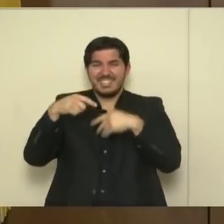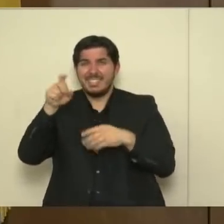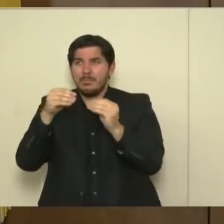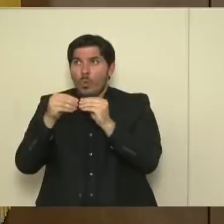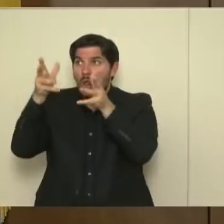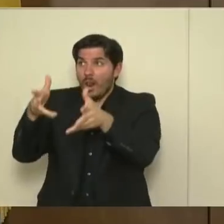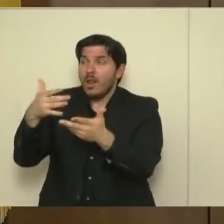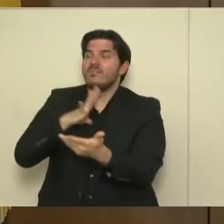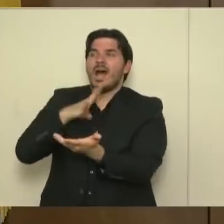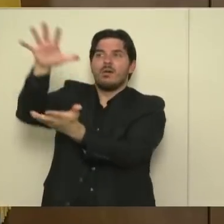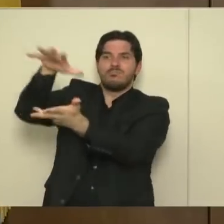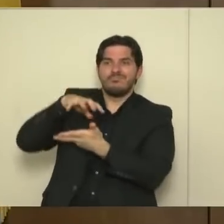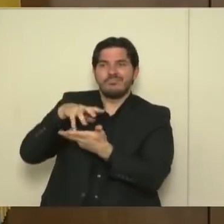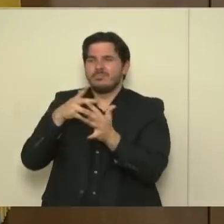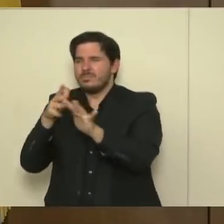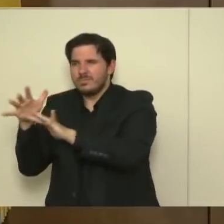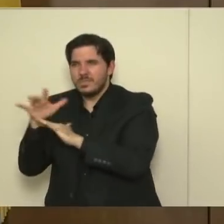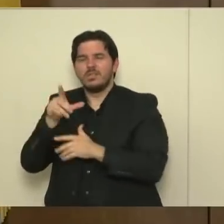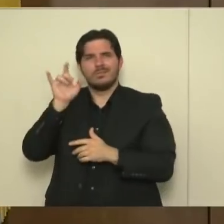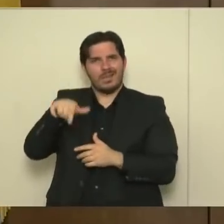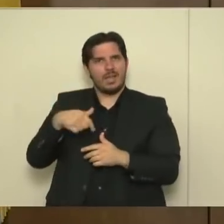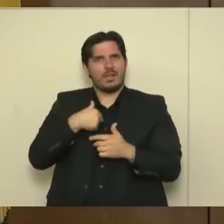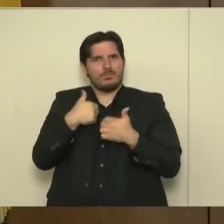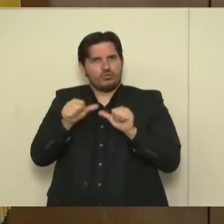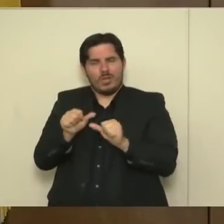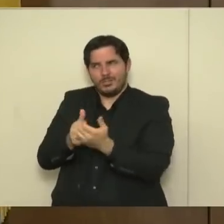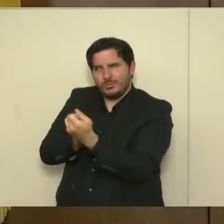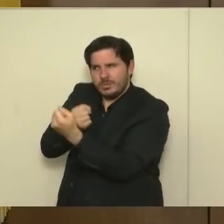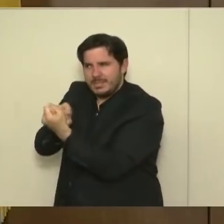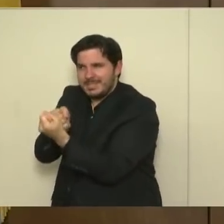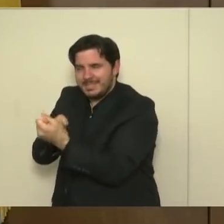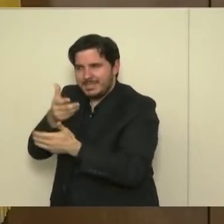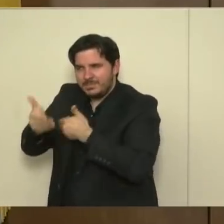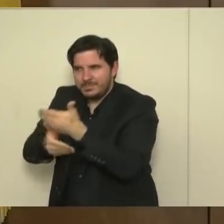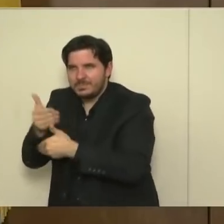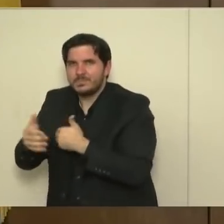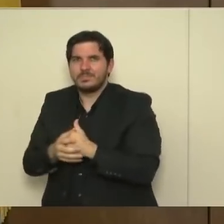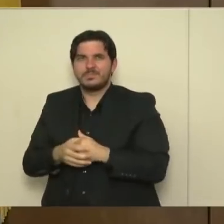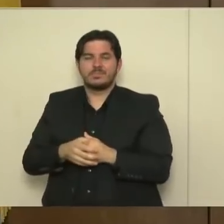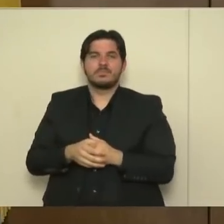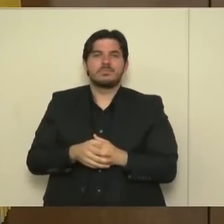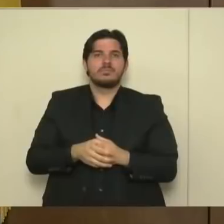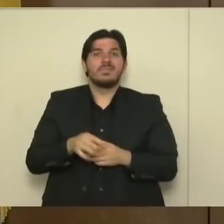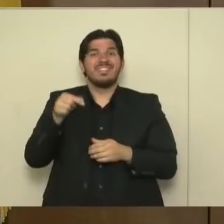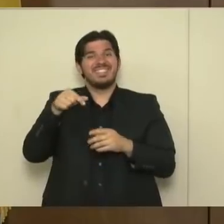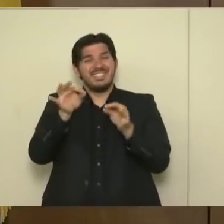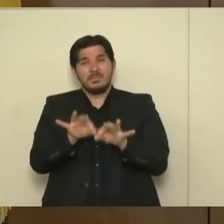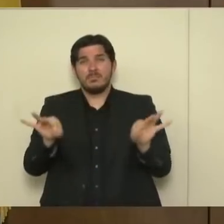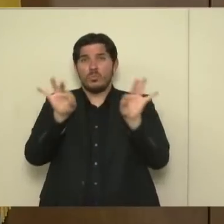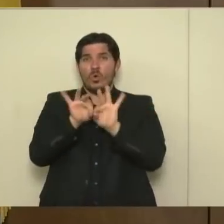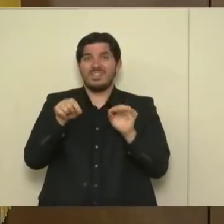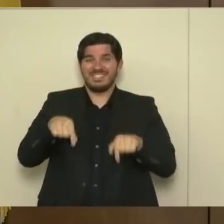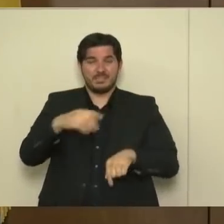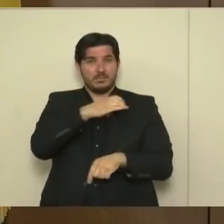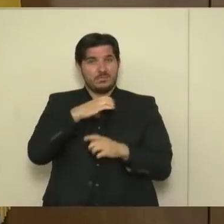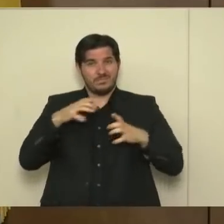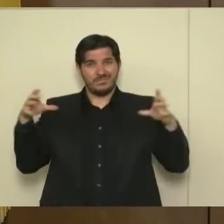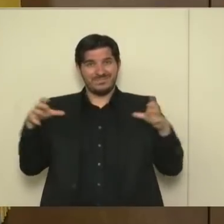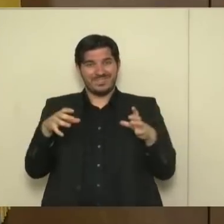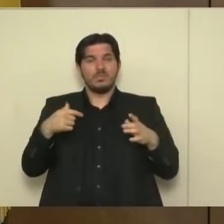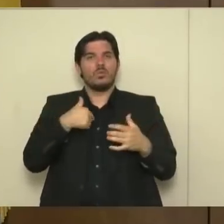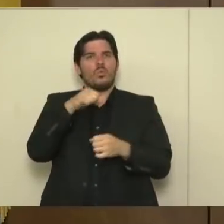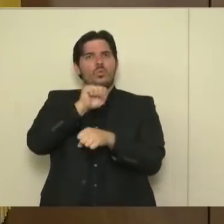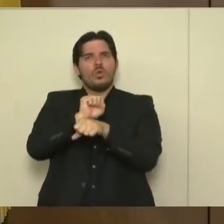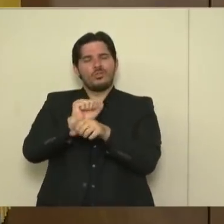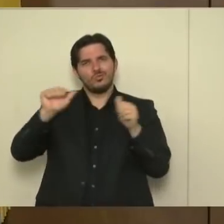sure that we're only as strong as our weakest link. This is a cabinet that works together and leverages, and we're going to continue to do that.